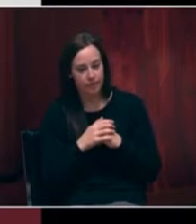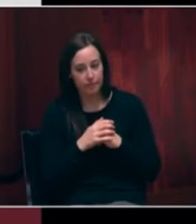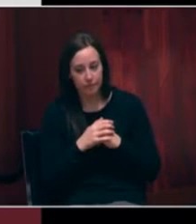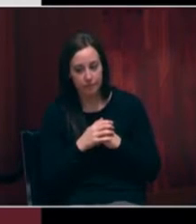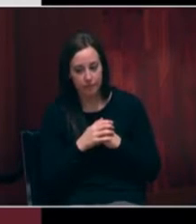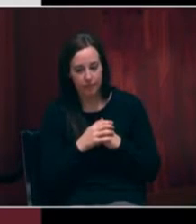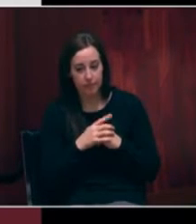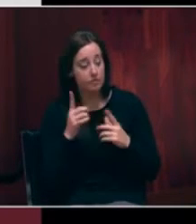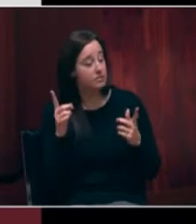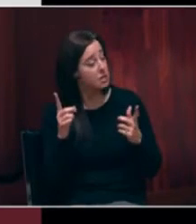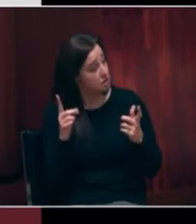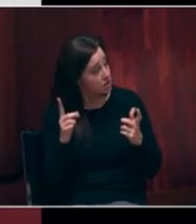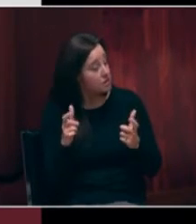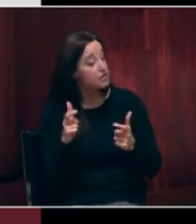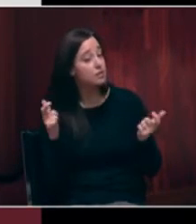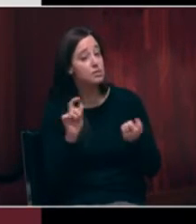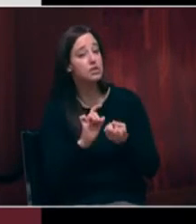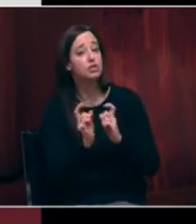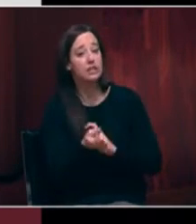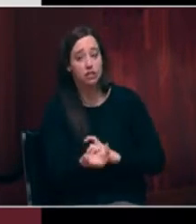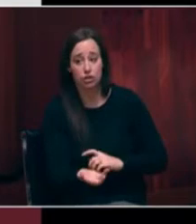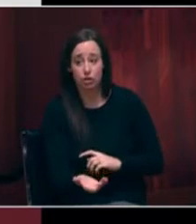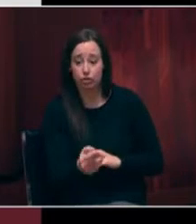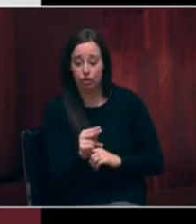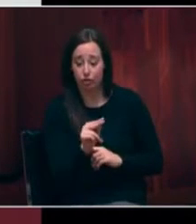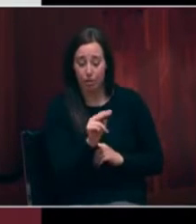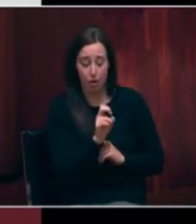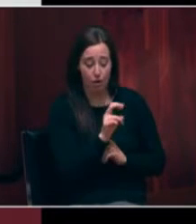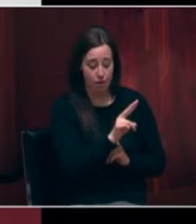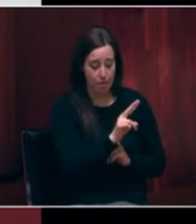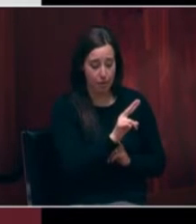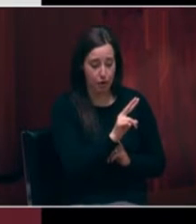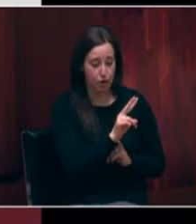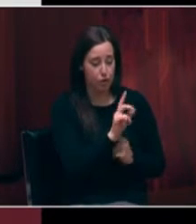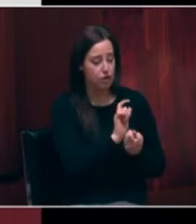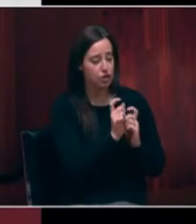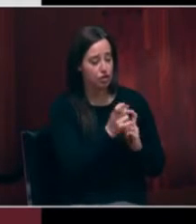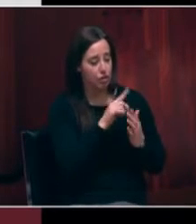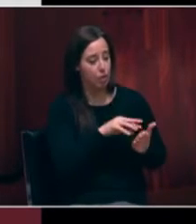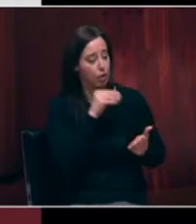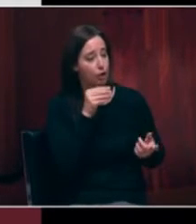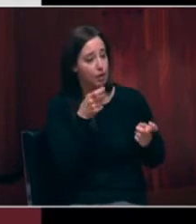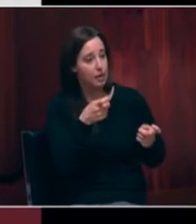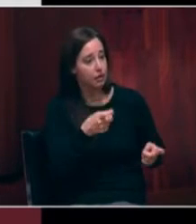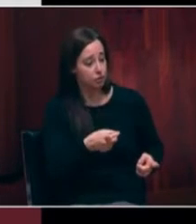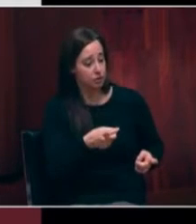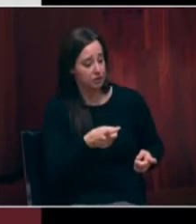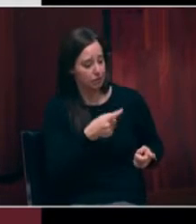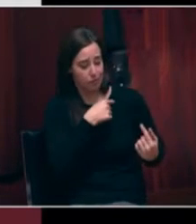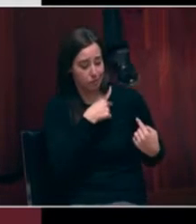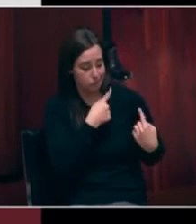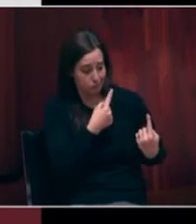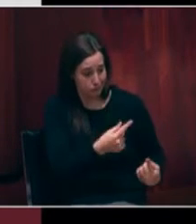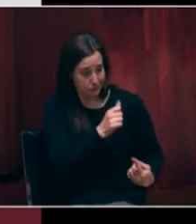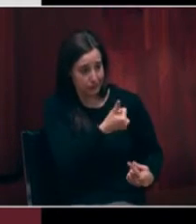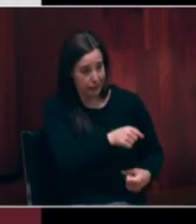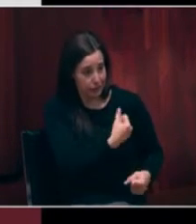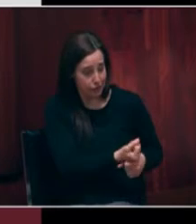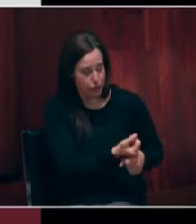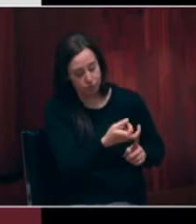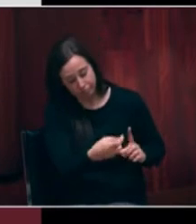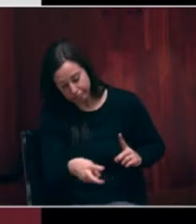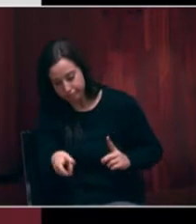So big change for us. In November, we switched from the learning management system we've been using for the past 10 years to a new one. We did that